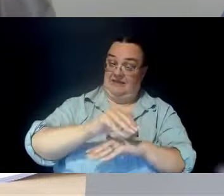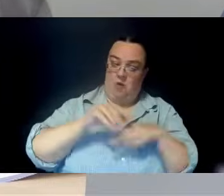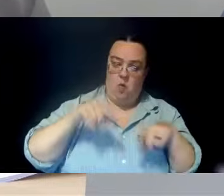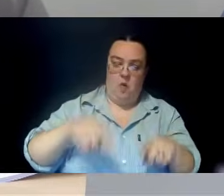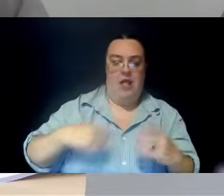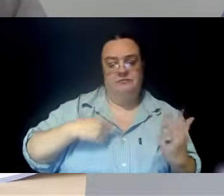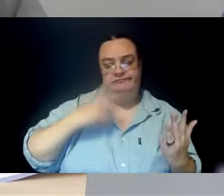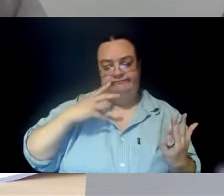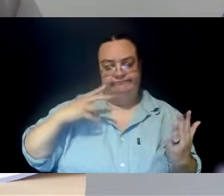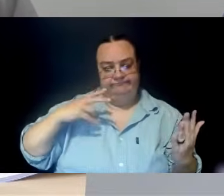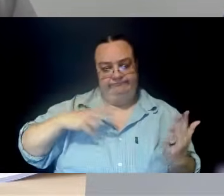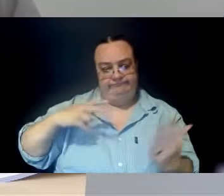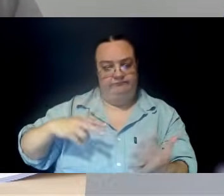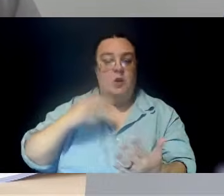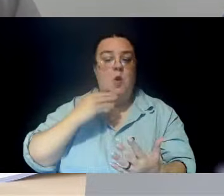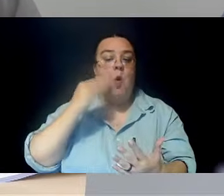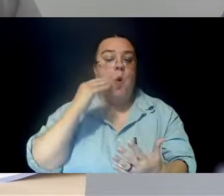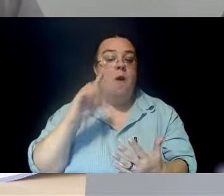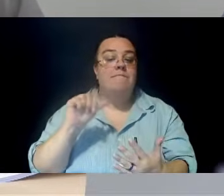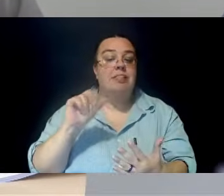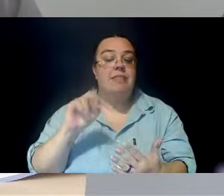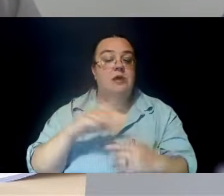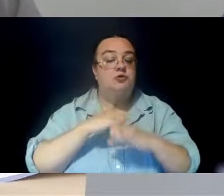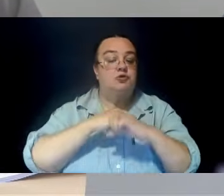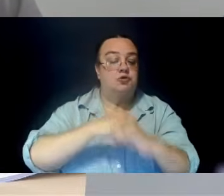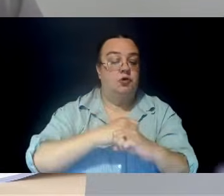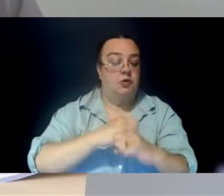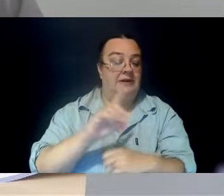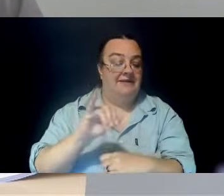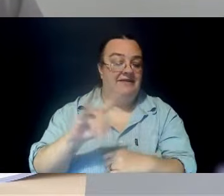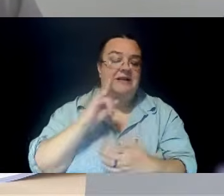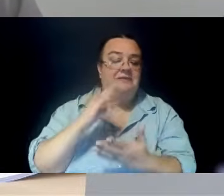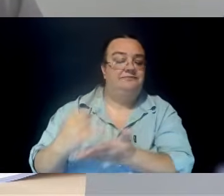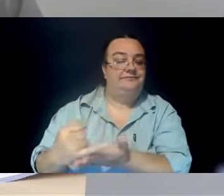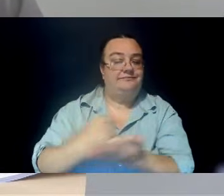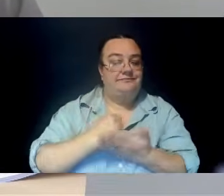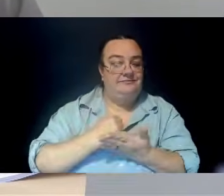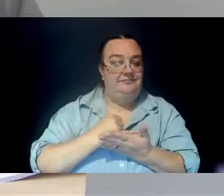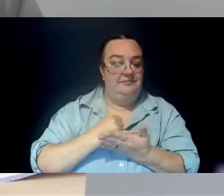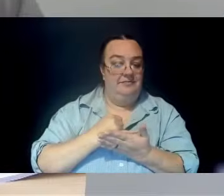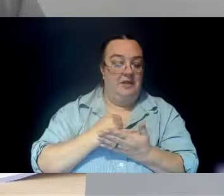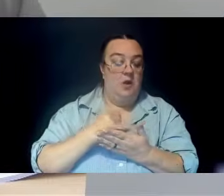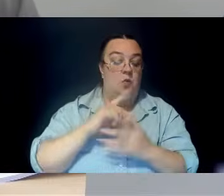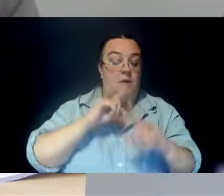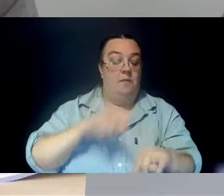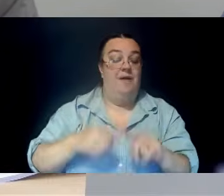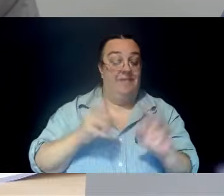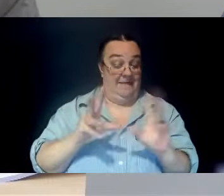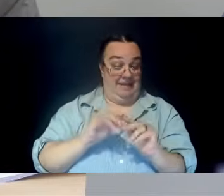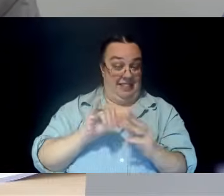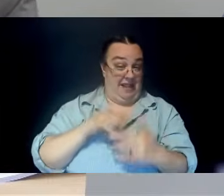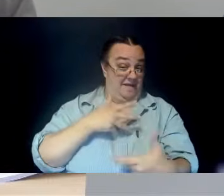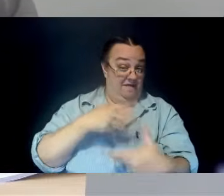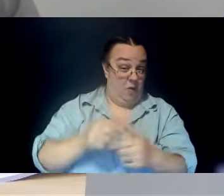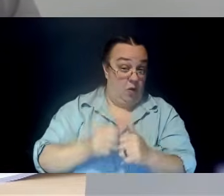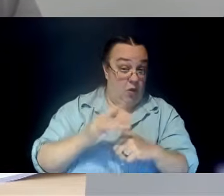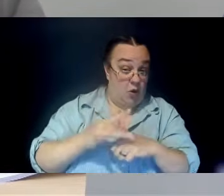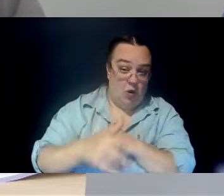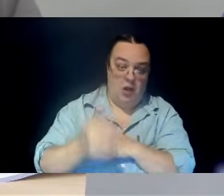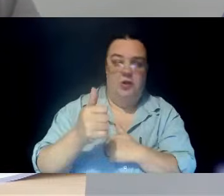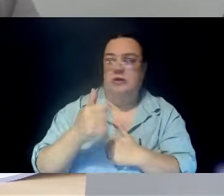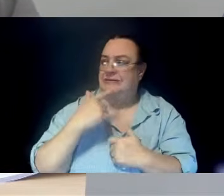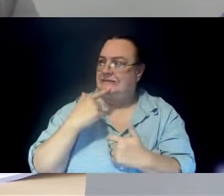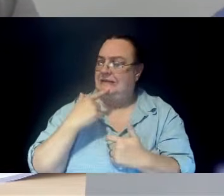the Homeland Security Division intelligence report from a meeting that I participated in earlier, with no less than